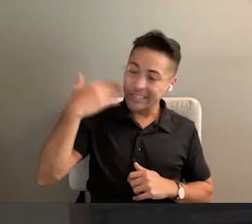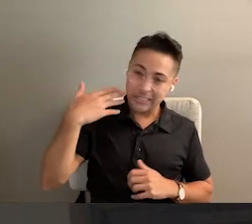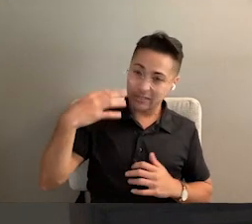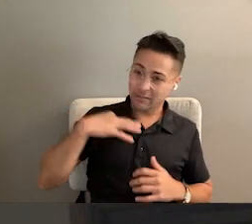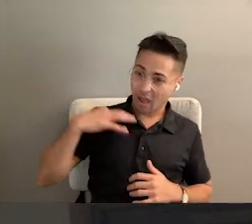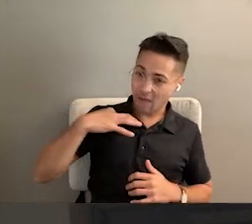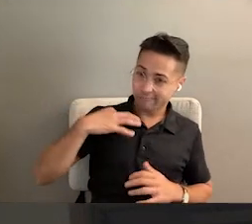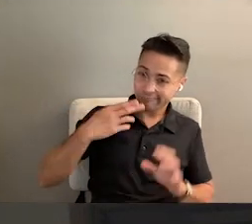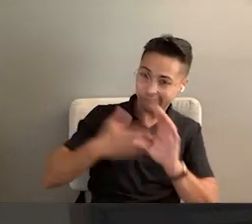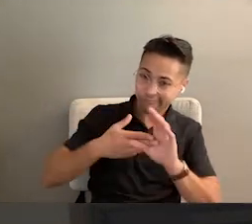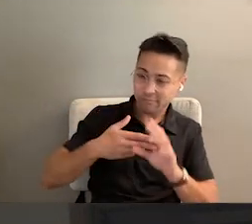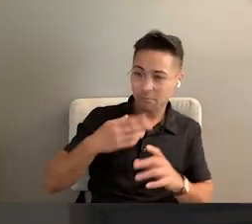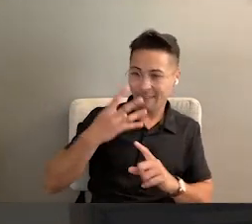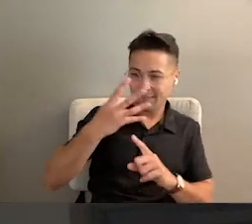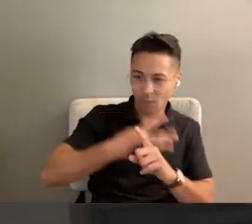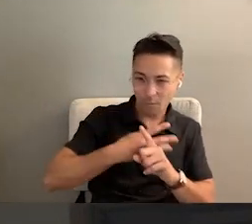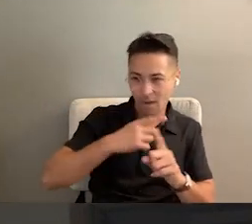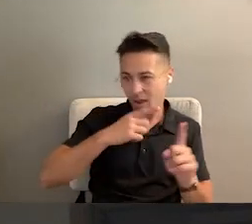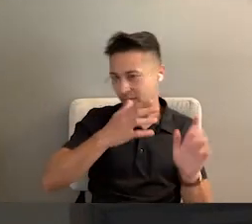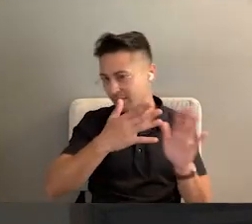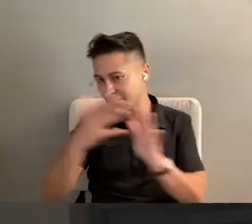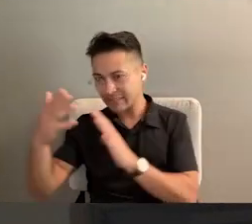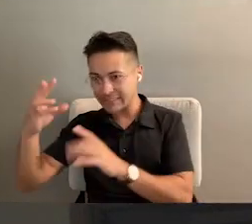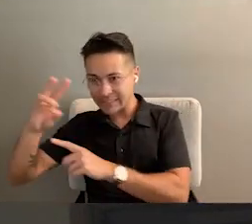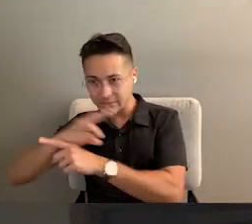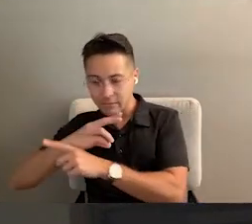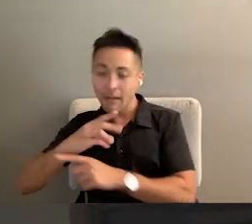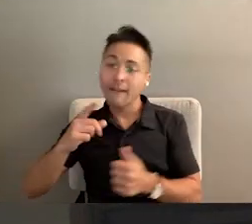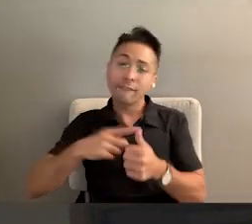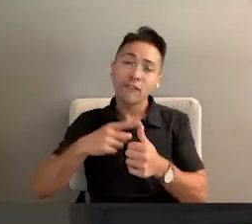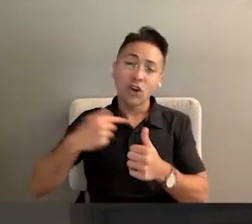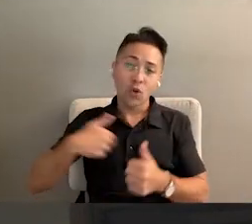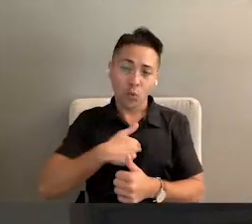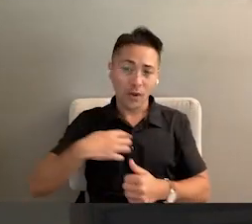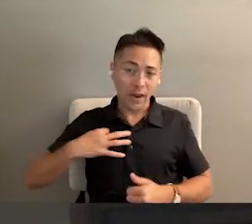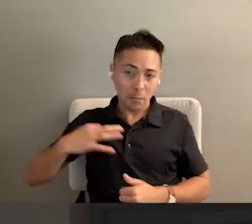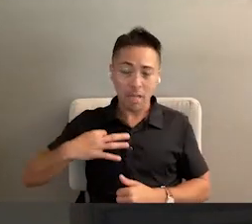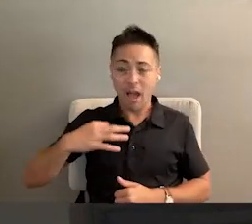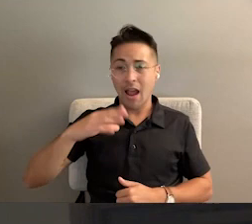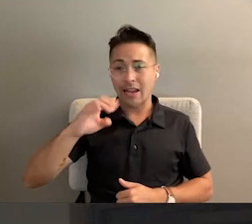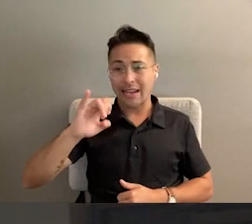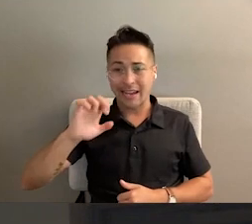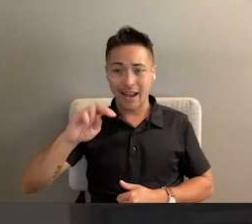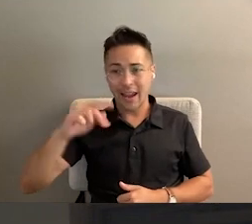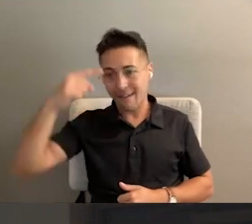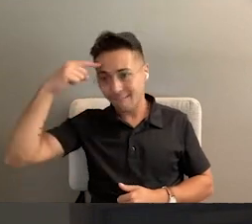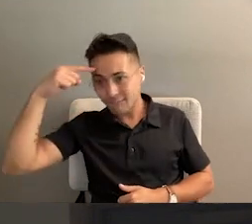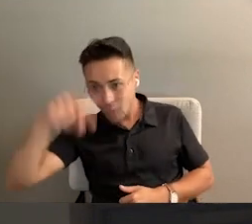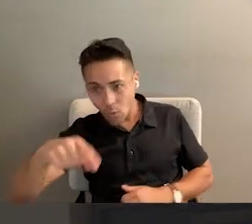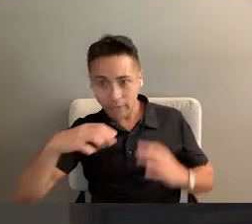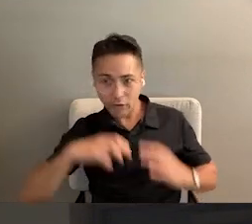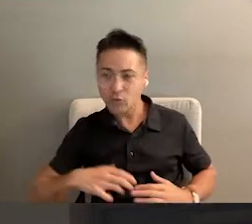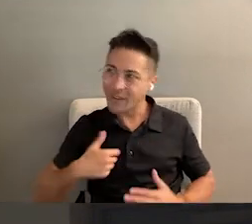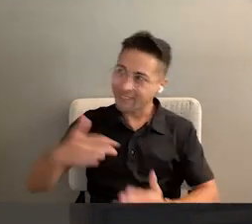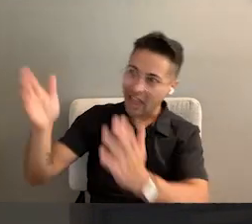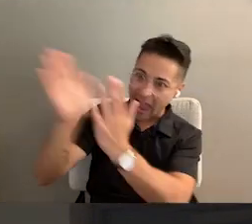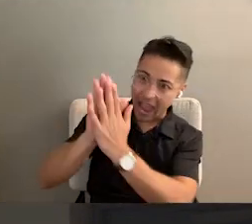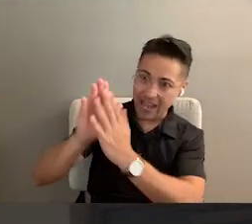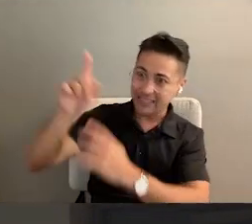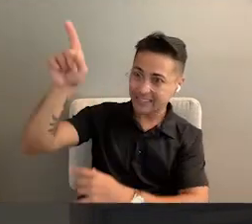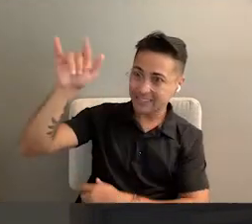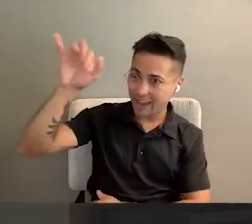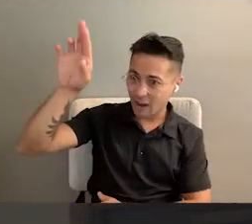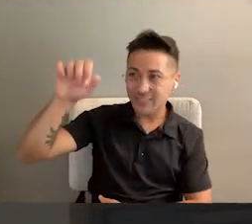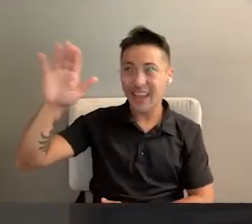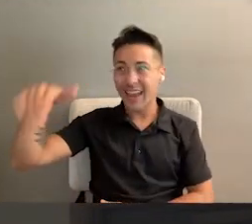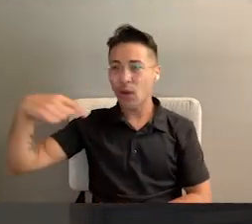Part of the reason application and enrollment may take 4 to 6 months is one, we have to apply for an EIN number for the consumer. We actually